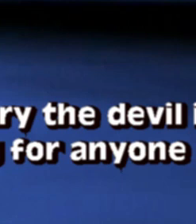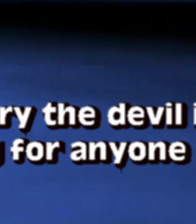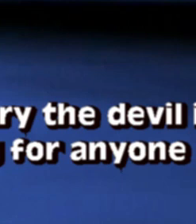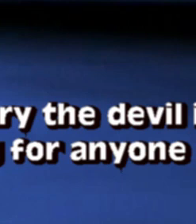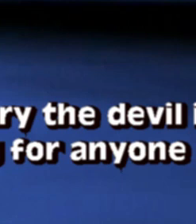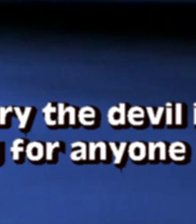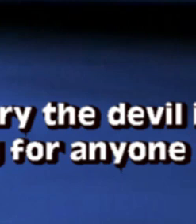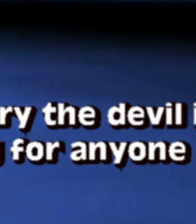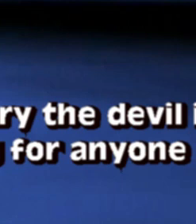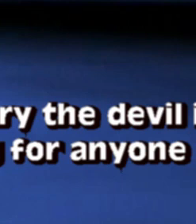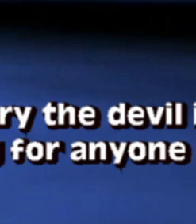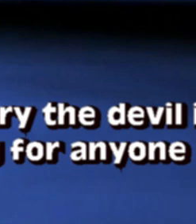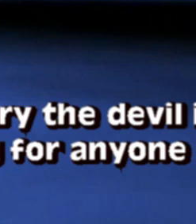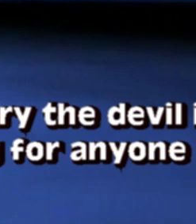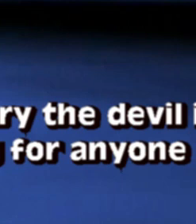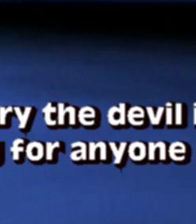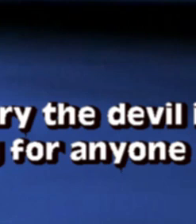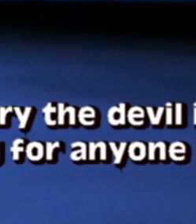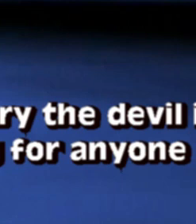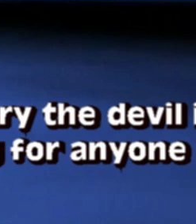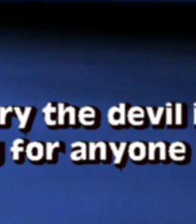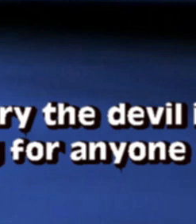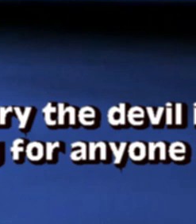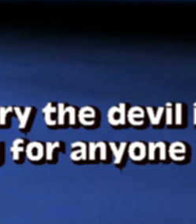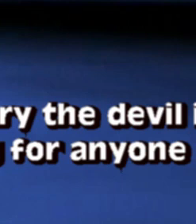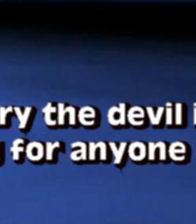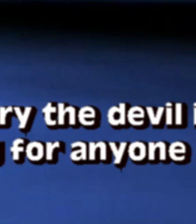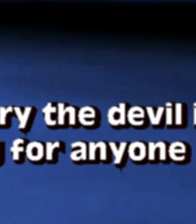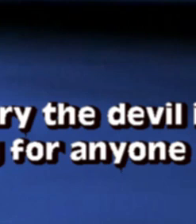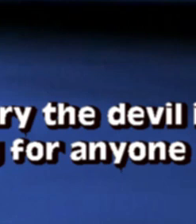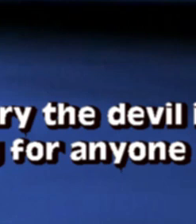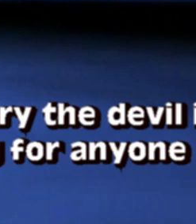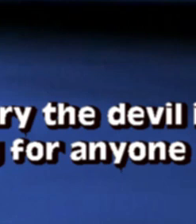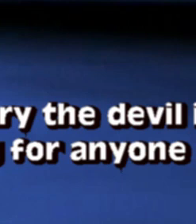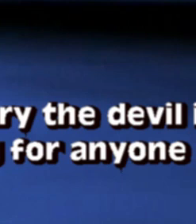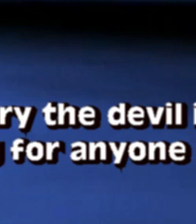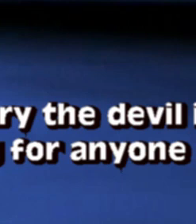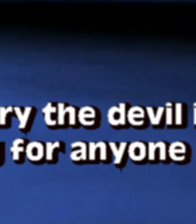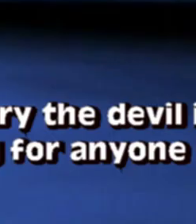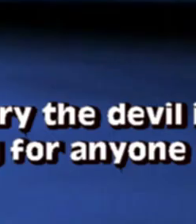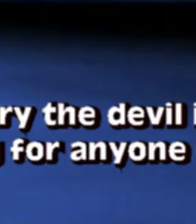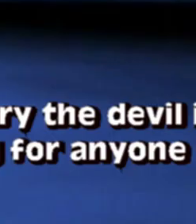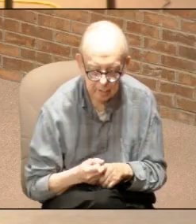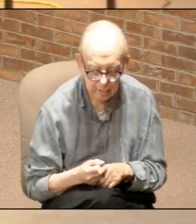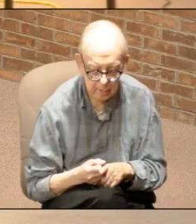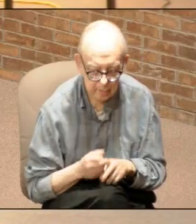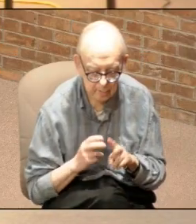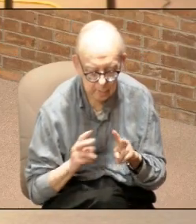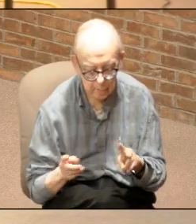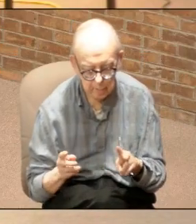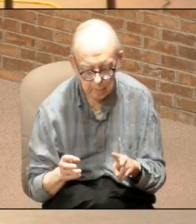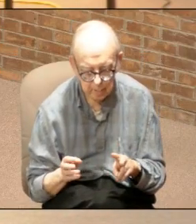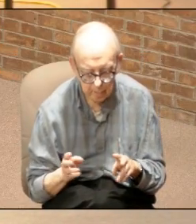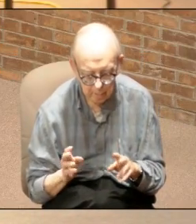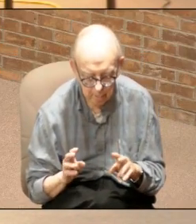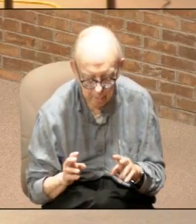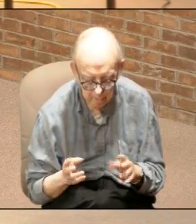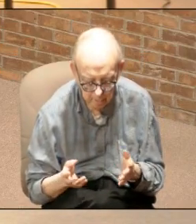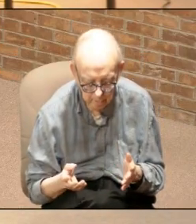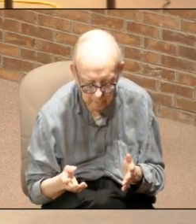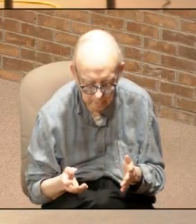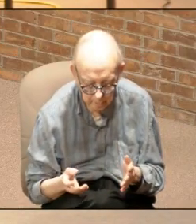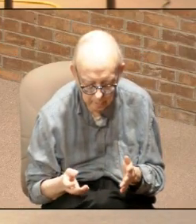prowls around like a roaring lion looking for someone to devour look at what he said he says